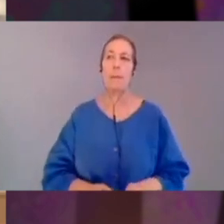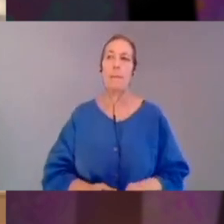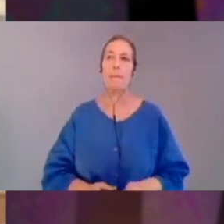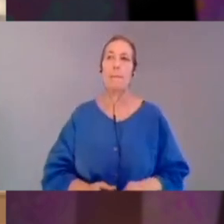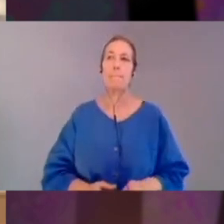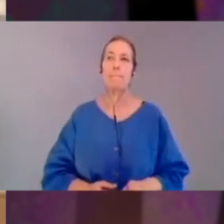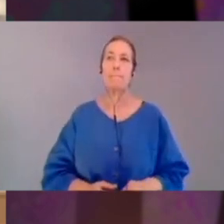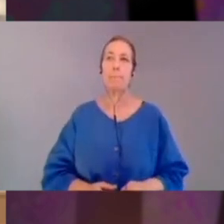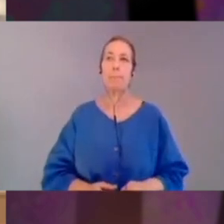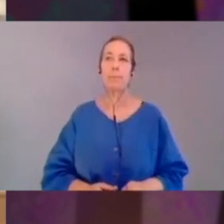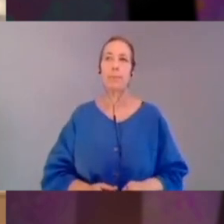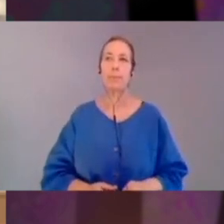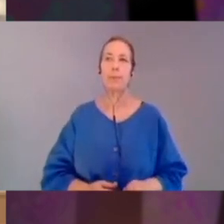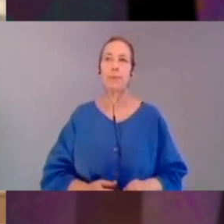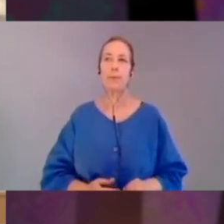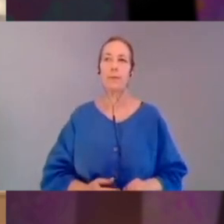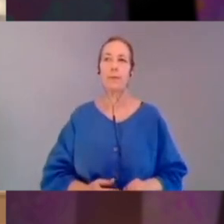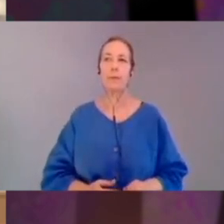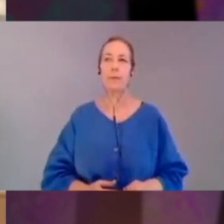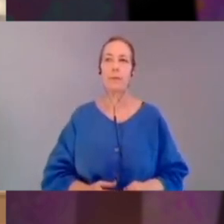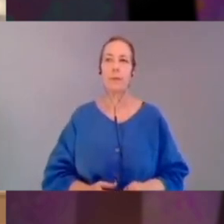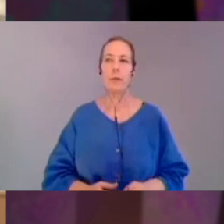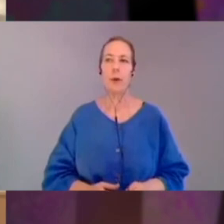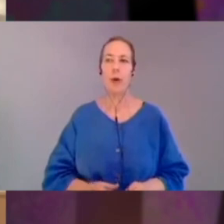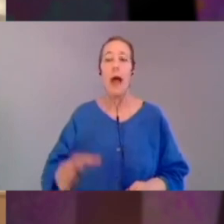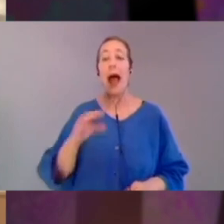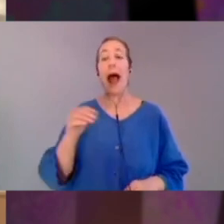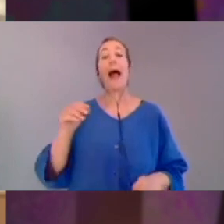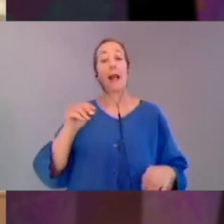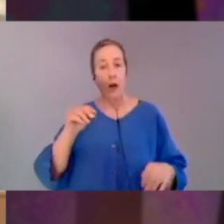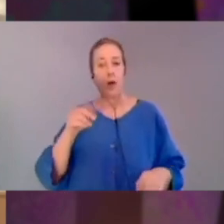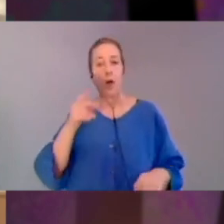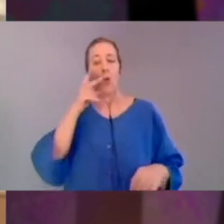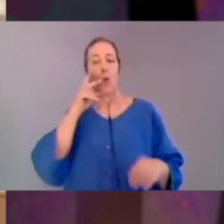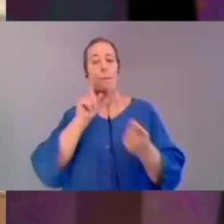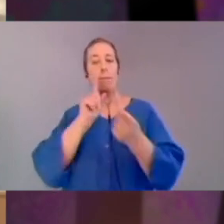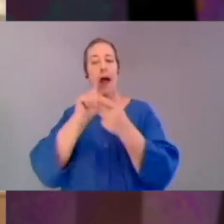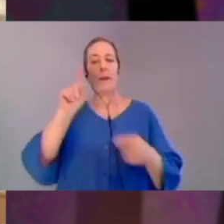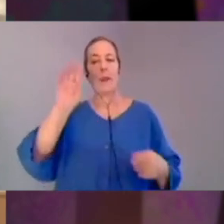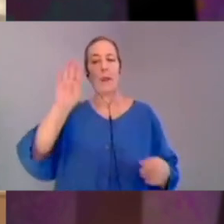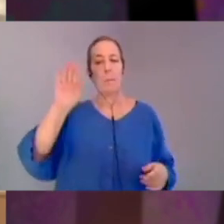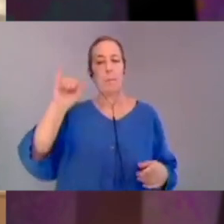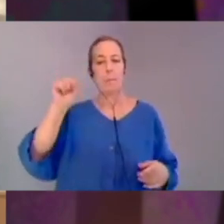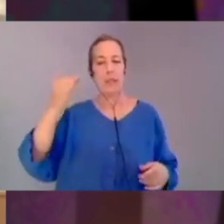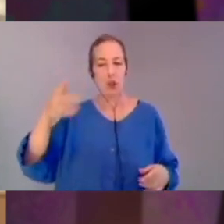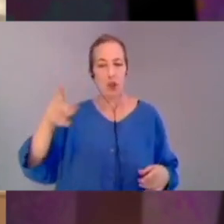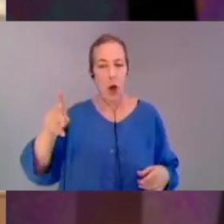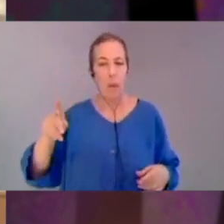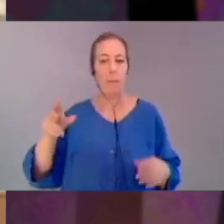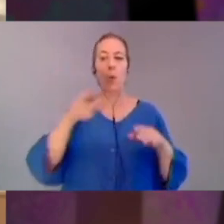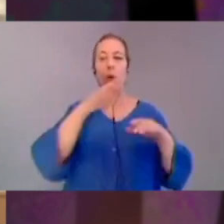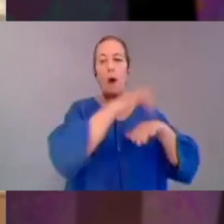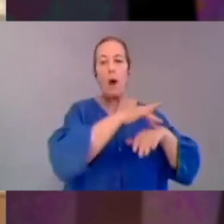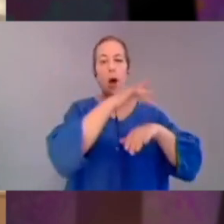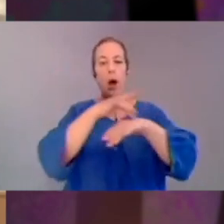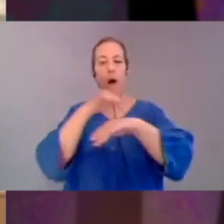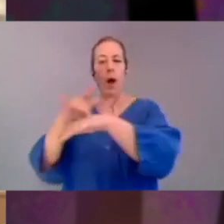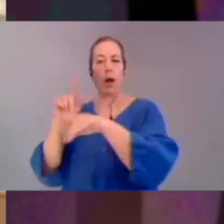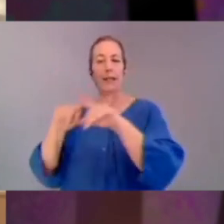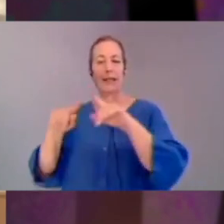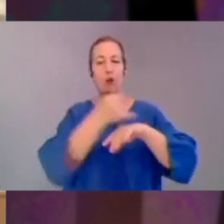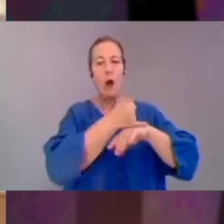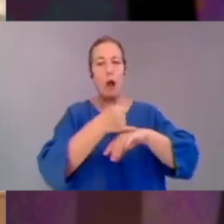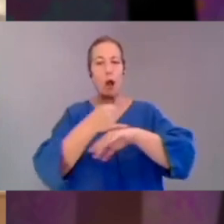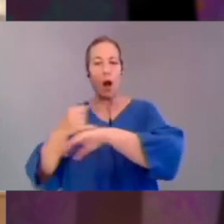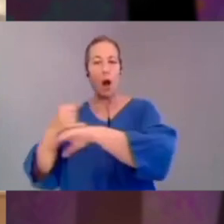You know, we got to have an experience at the Bishop, and then we traveled to different islands. And the moment that I was thinking